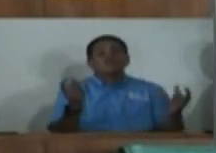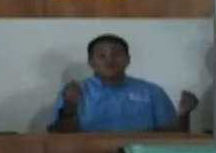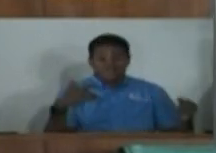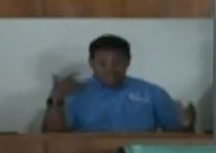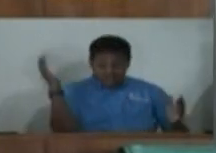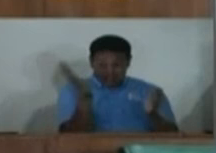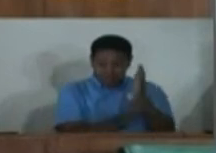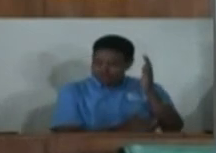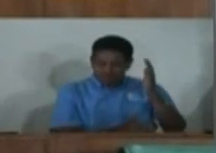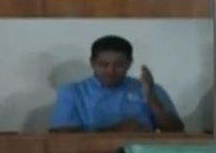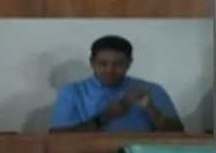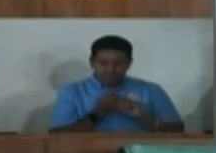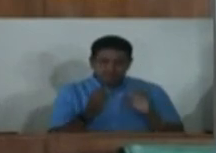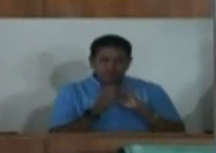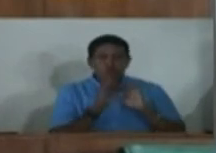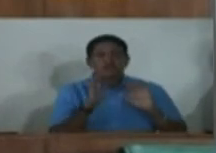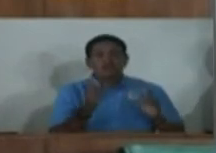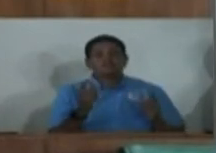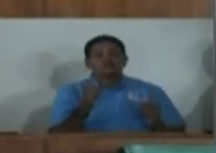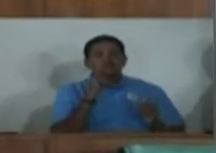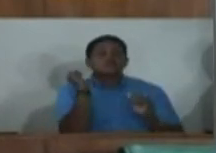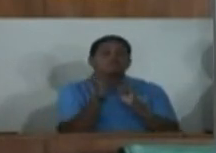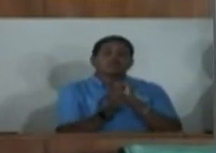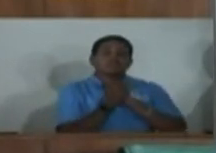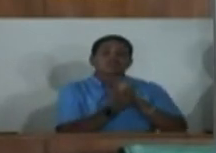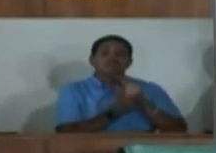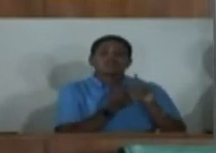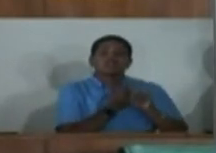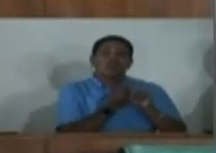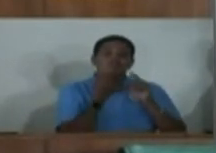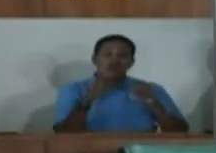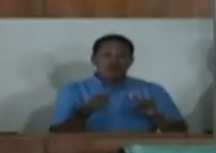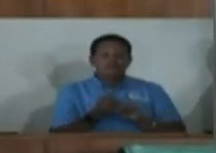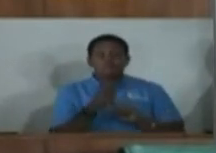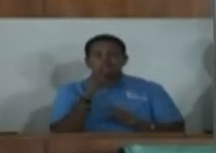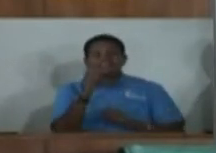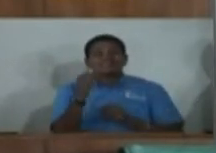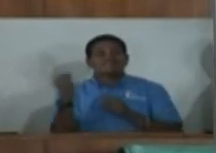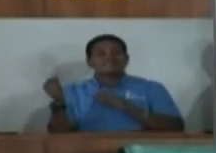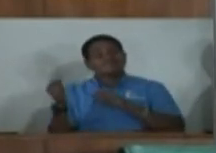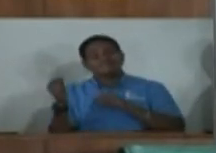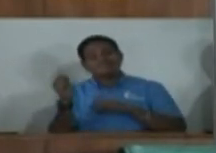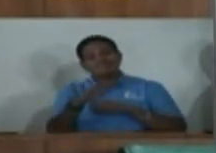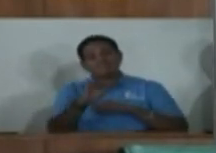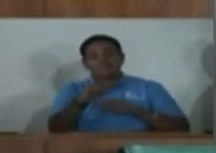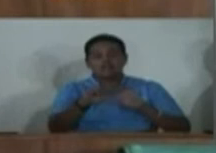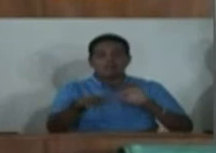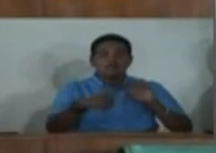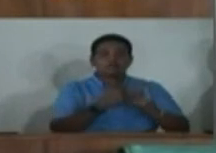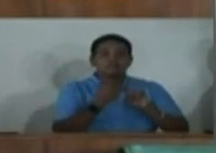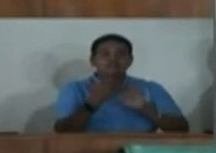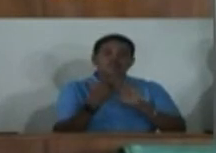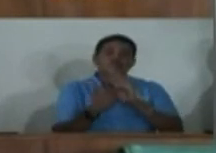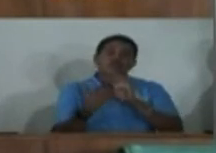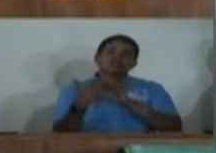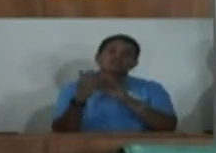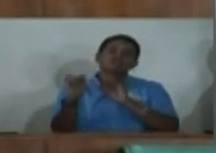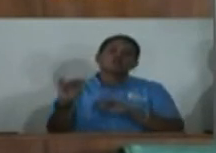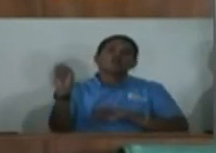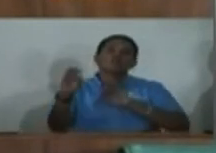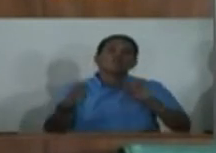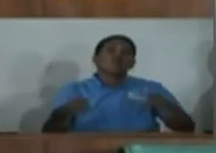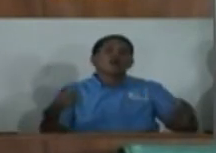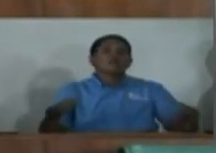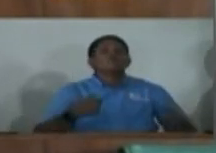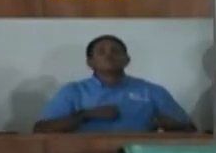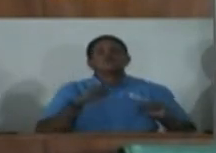the passage of legislation that have already been sanctioned by the House. So the regulations now need to be put in place so that we